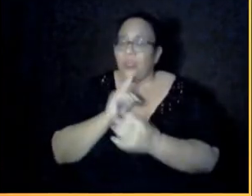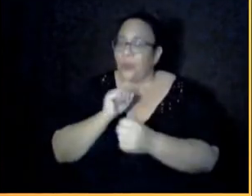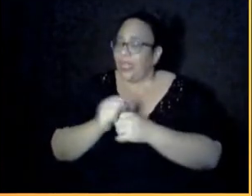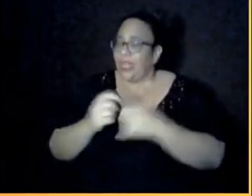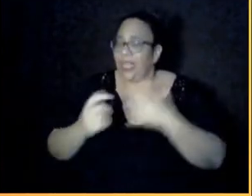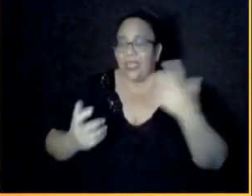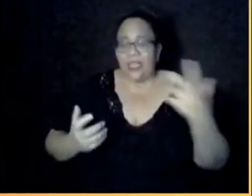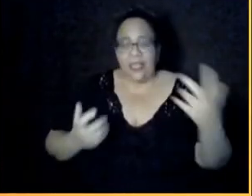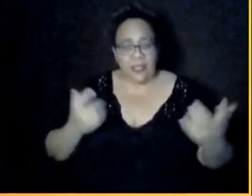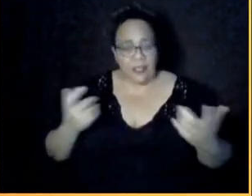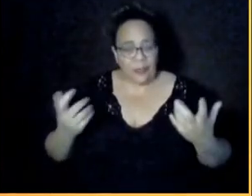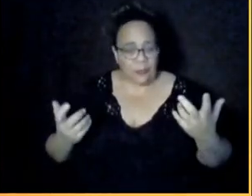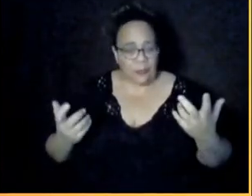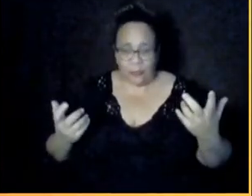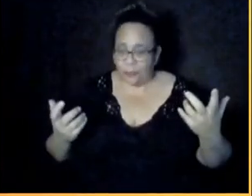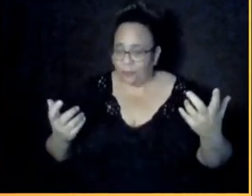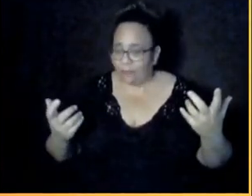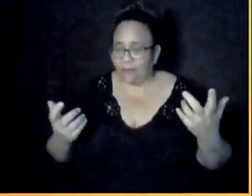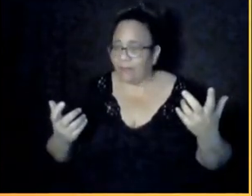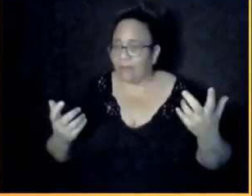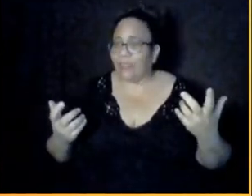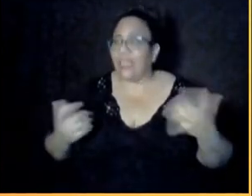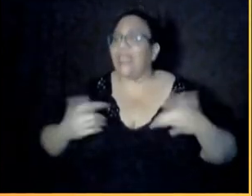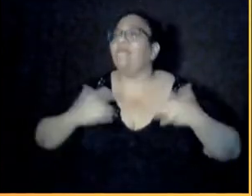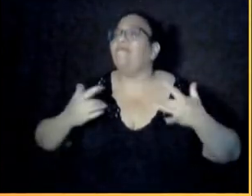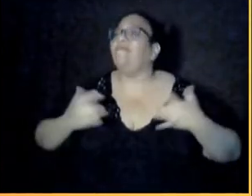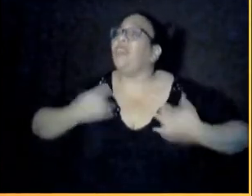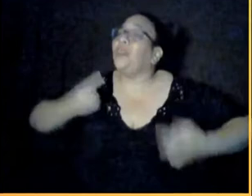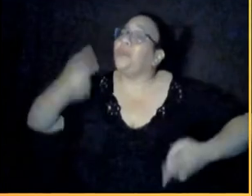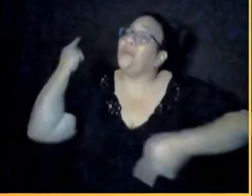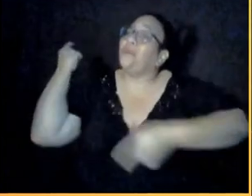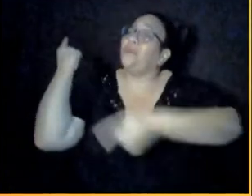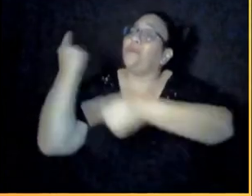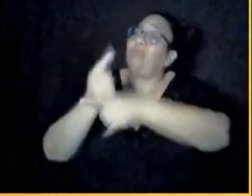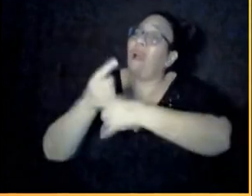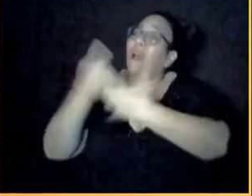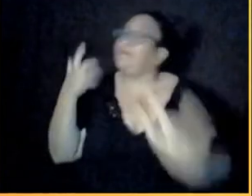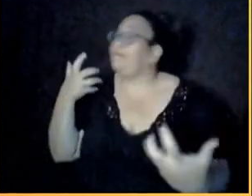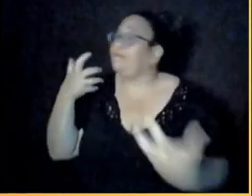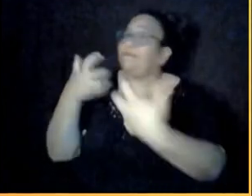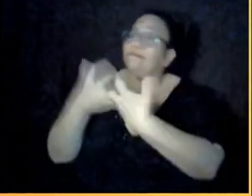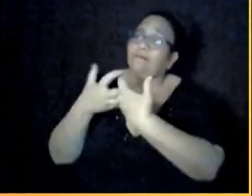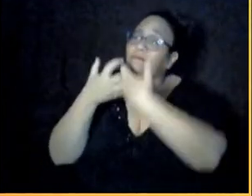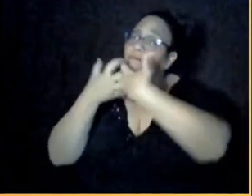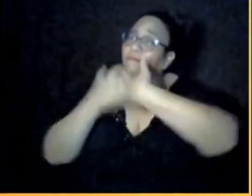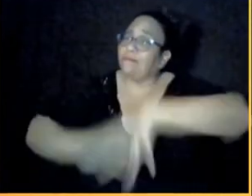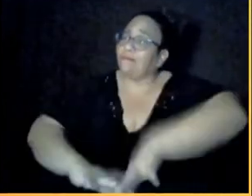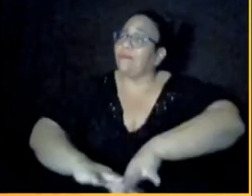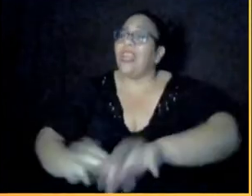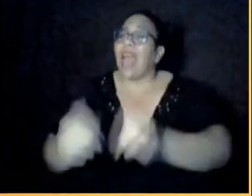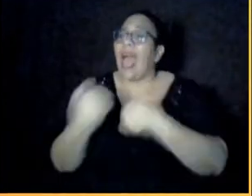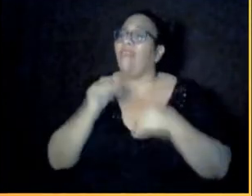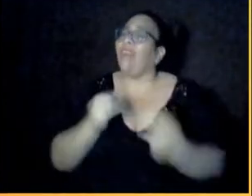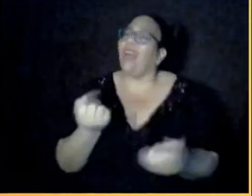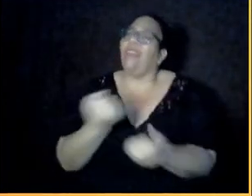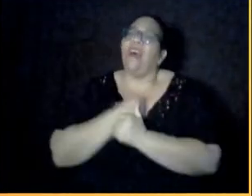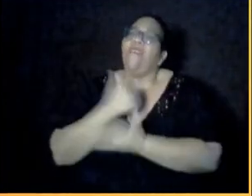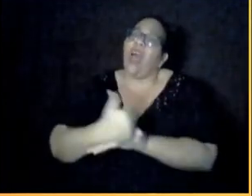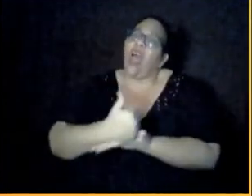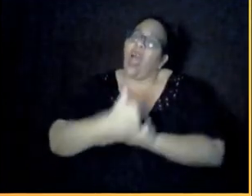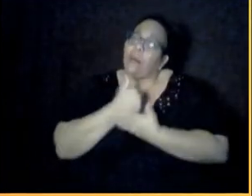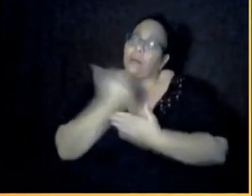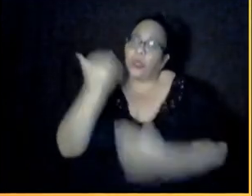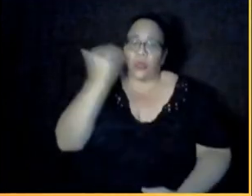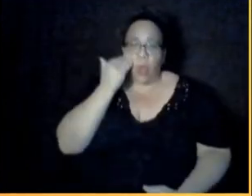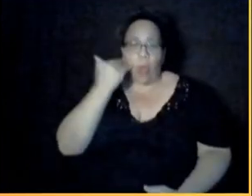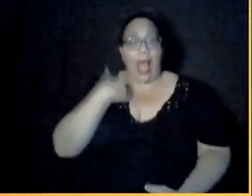so, it just feels so right. Like, you know, and just to have all that love, that helps me to know that I'm